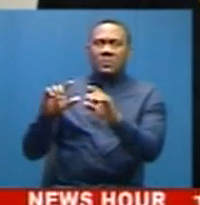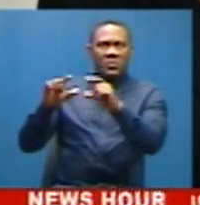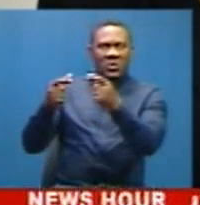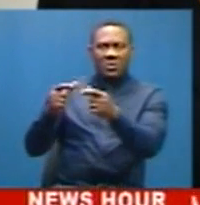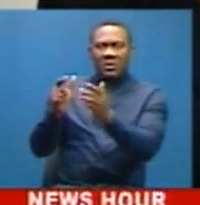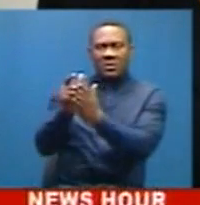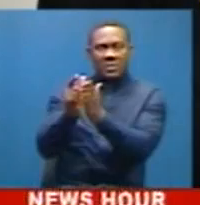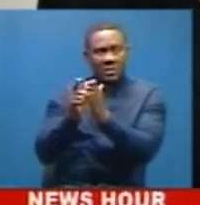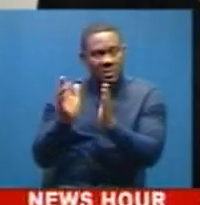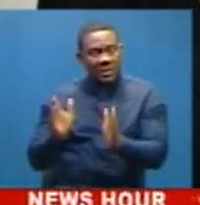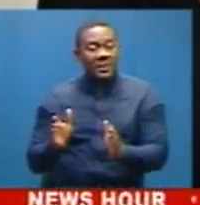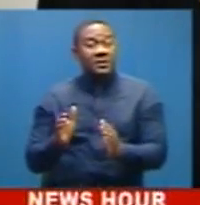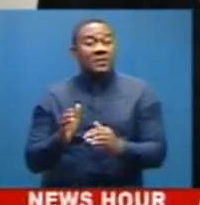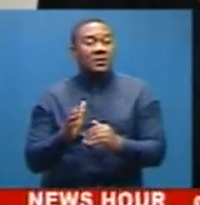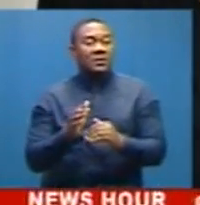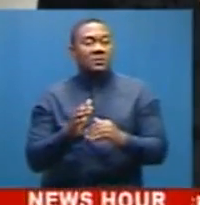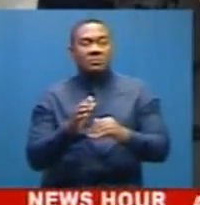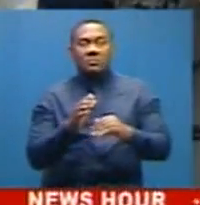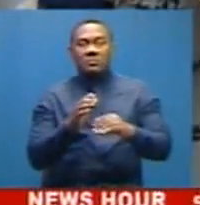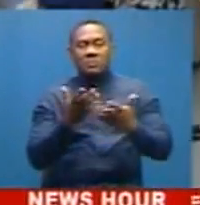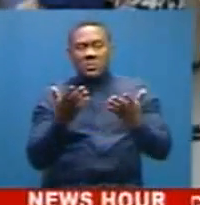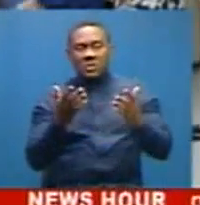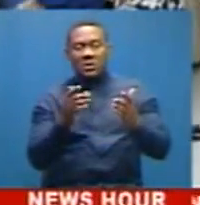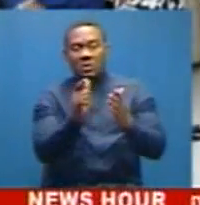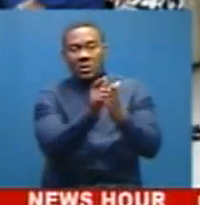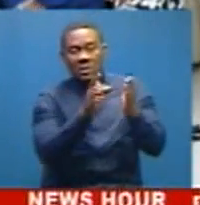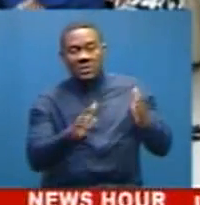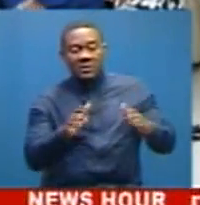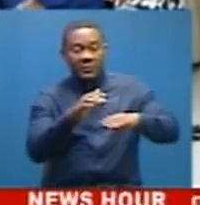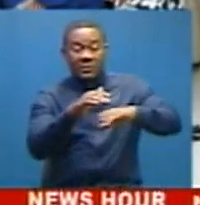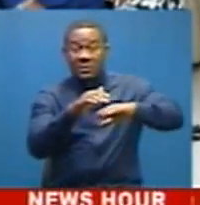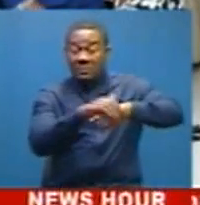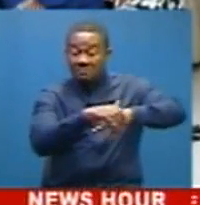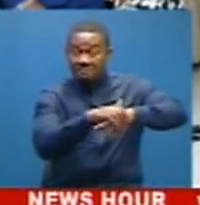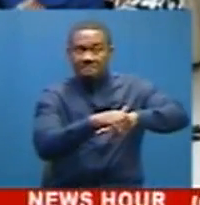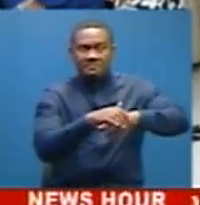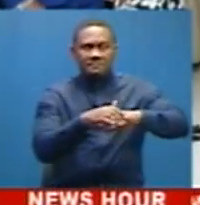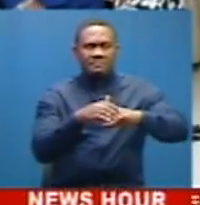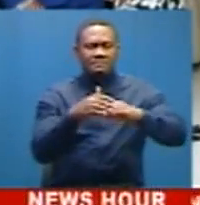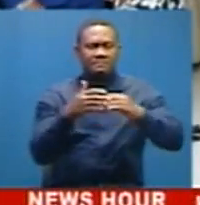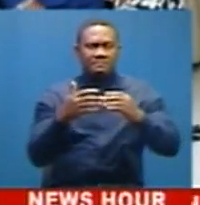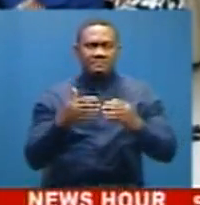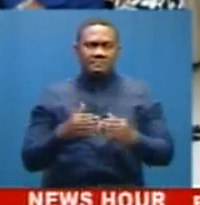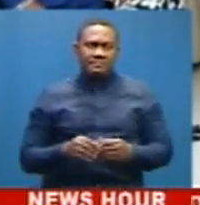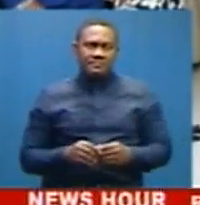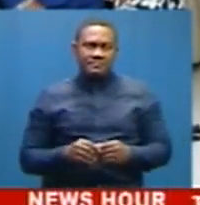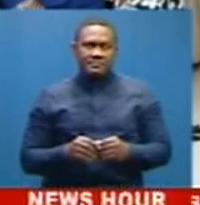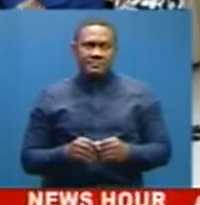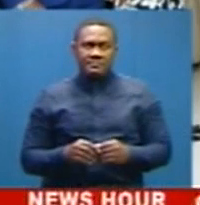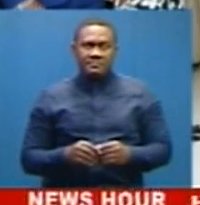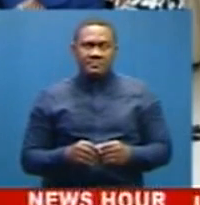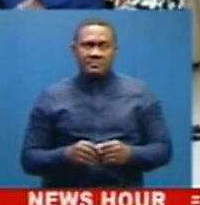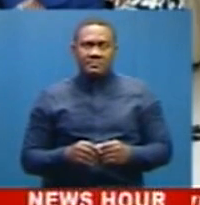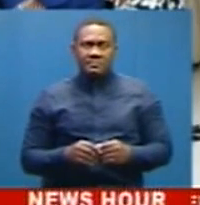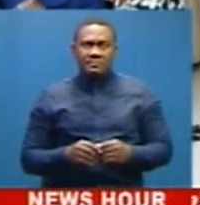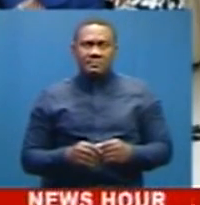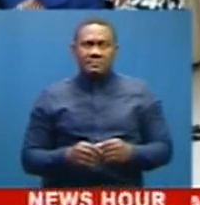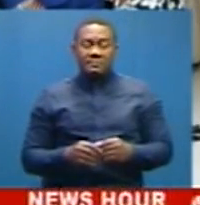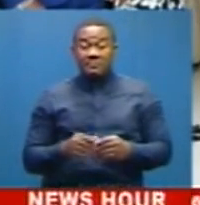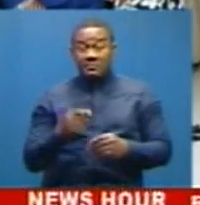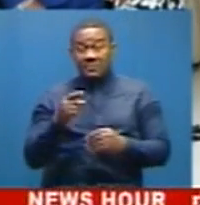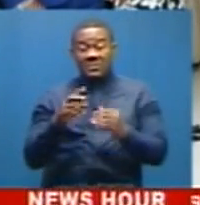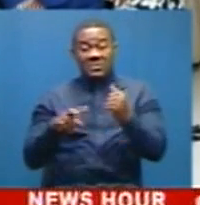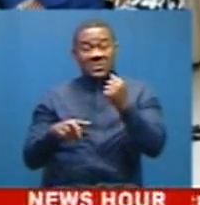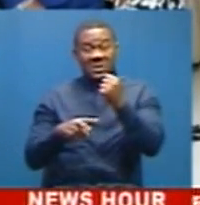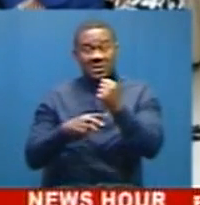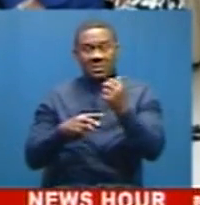the International Bar Association. She joins the Judicial Service from the Ghana Export-Import Bank, Ghana EXIM Bank, where she was the